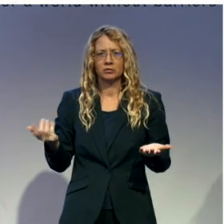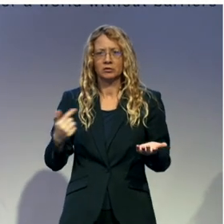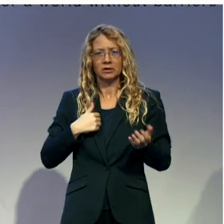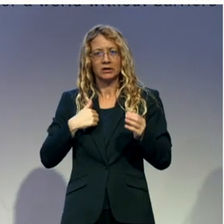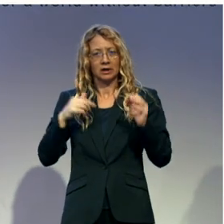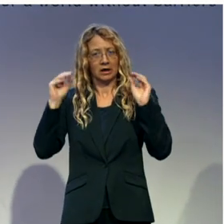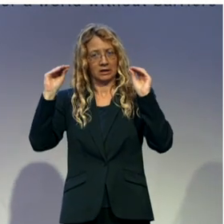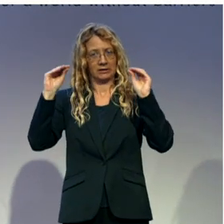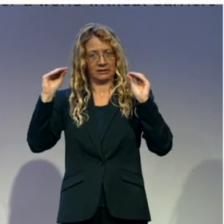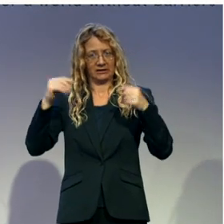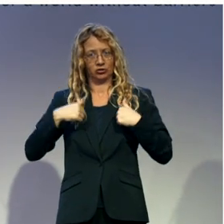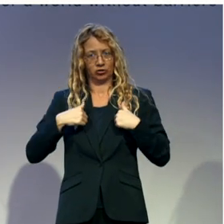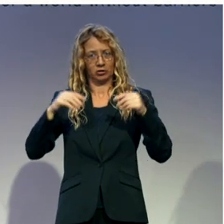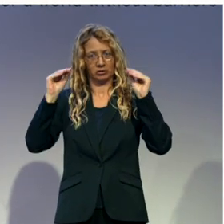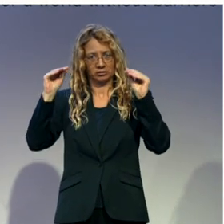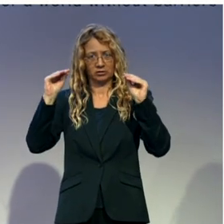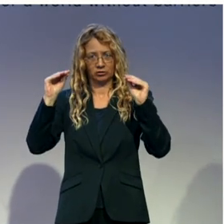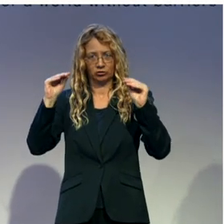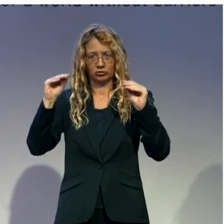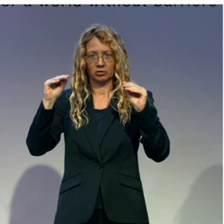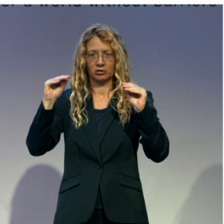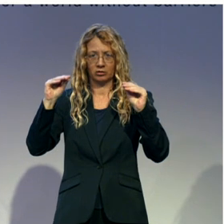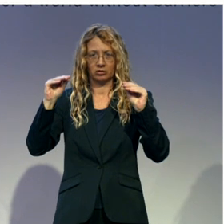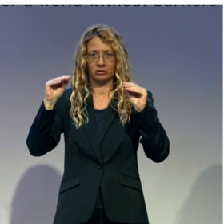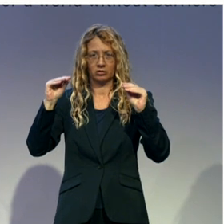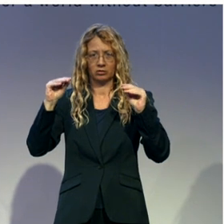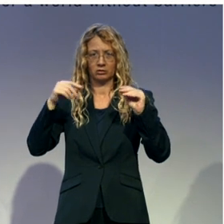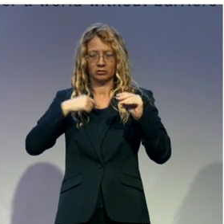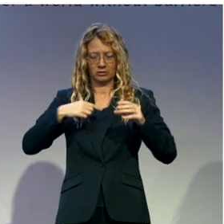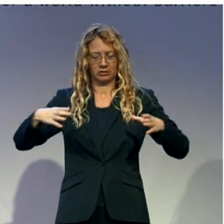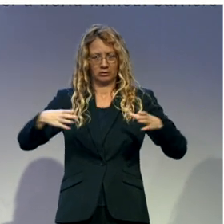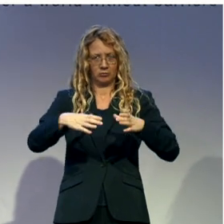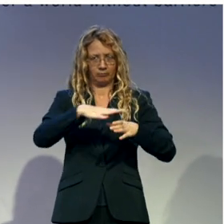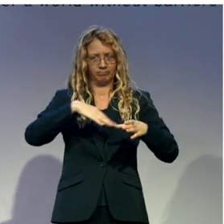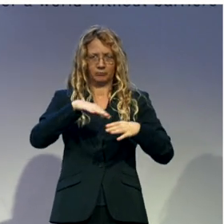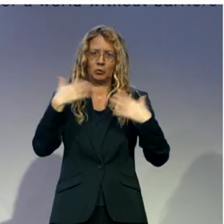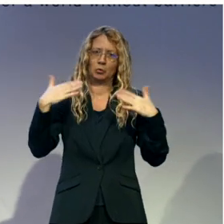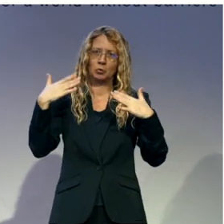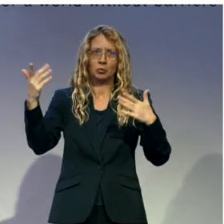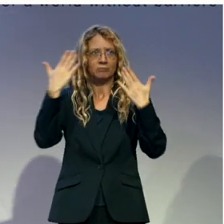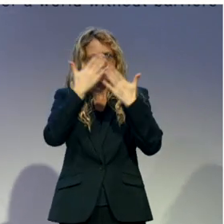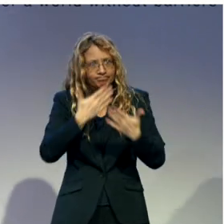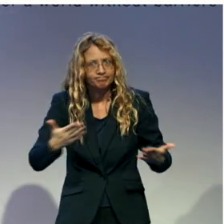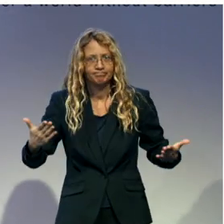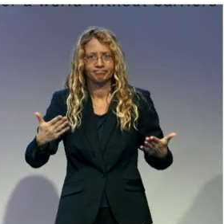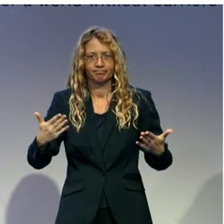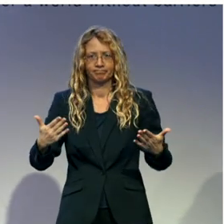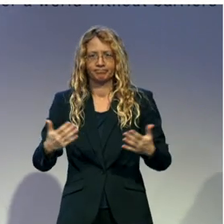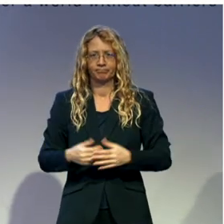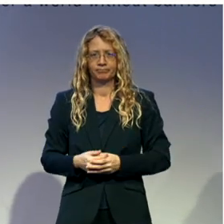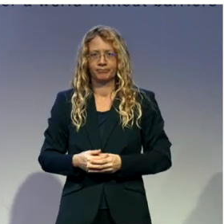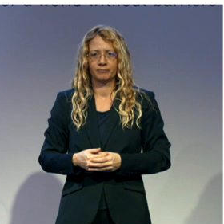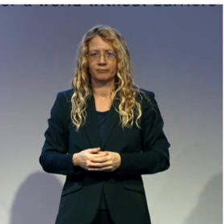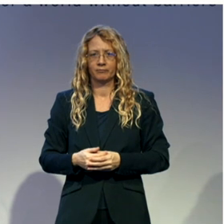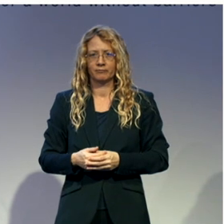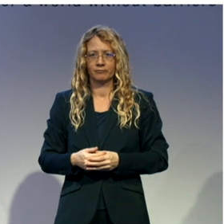In addition, through the small grant program, the women have reached out to over 500 other women with disabilities